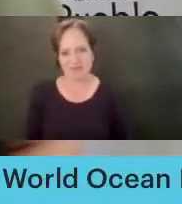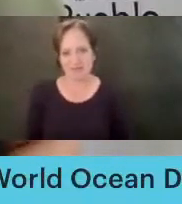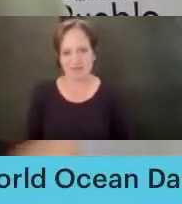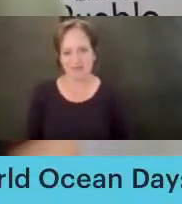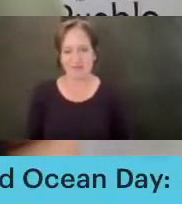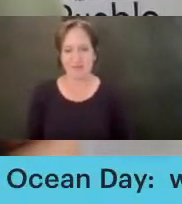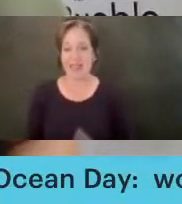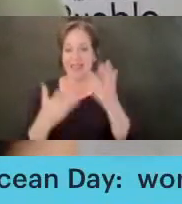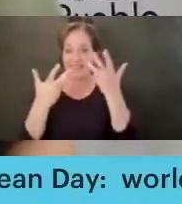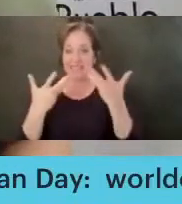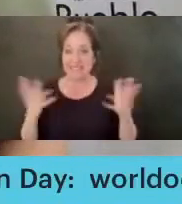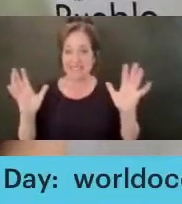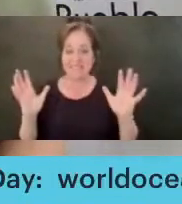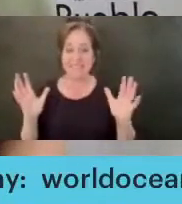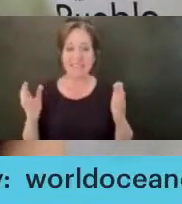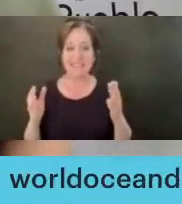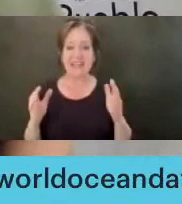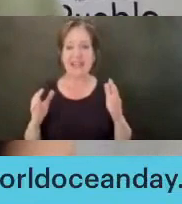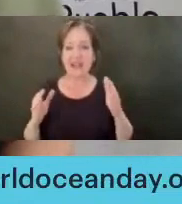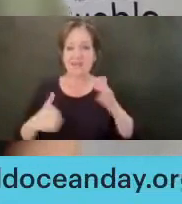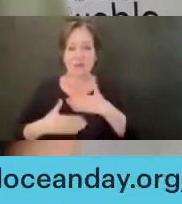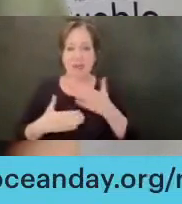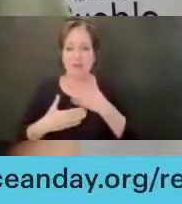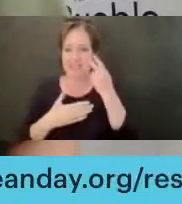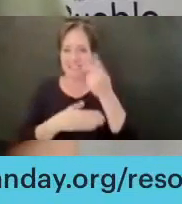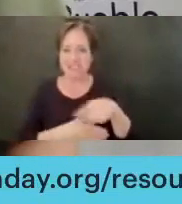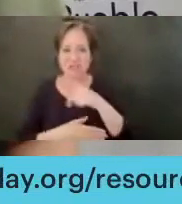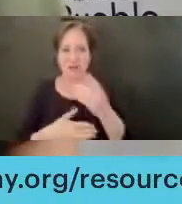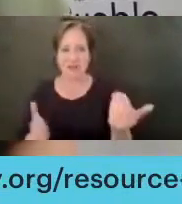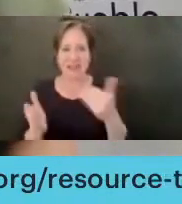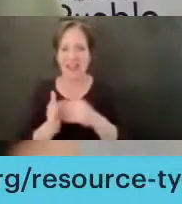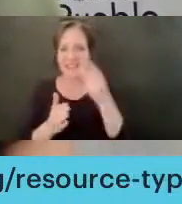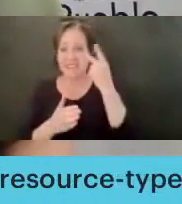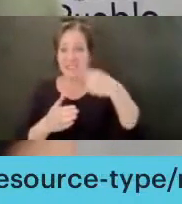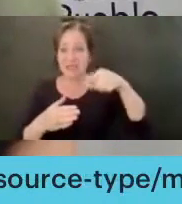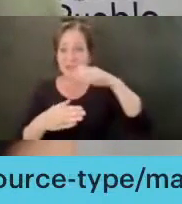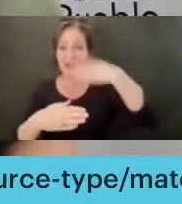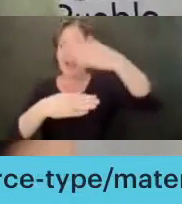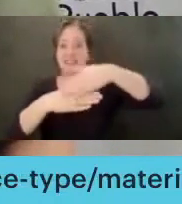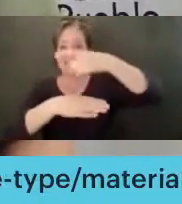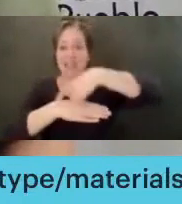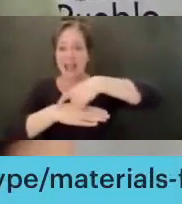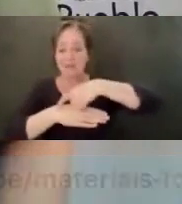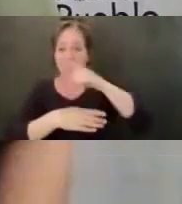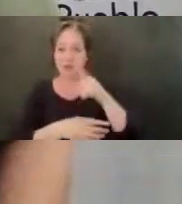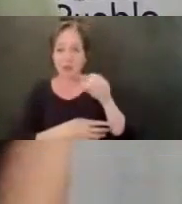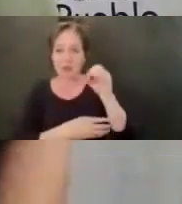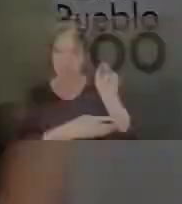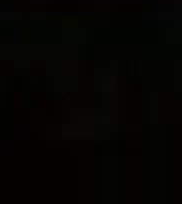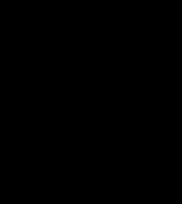Okay, that's it, folks. It was so glad to see you again. See you next time on Zoosday Tuesday.